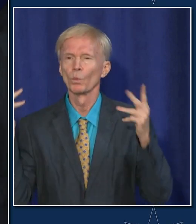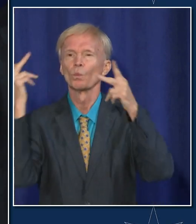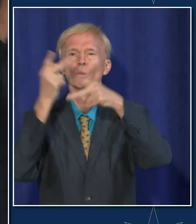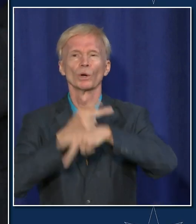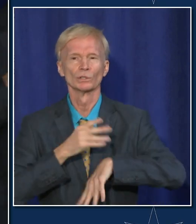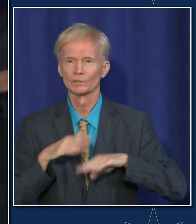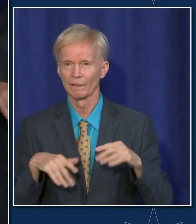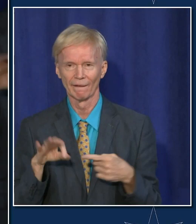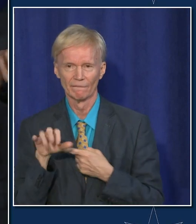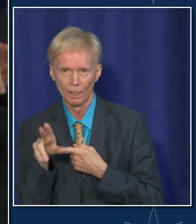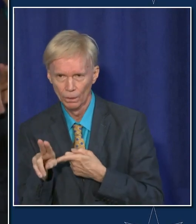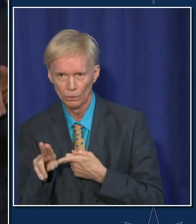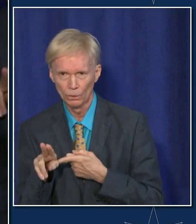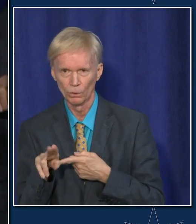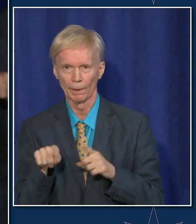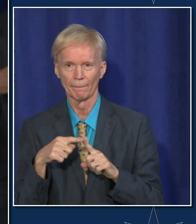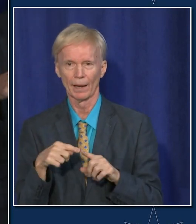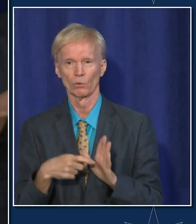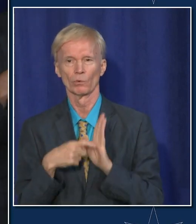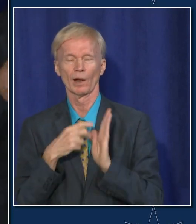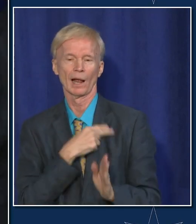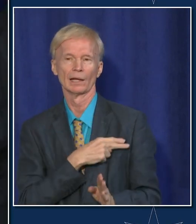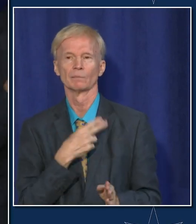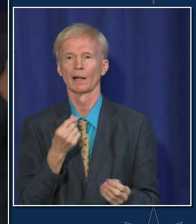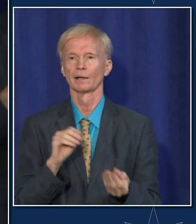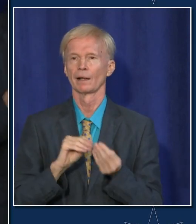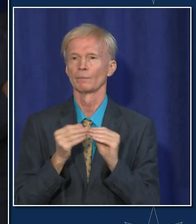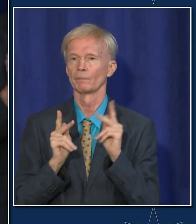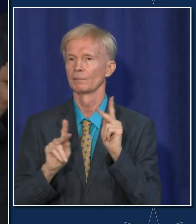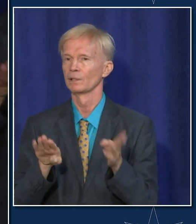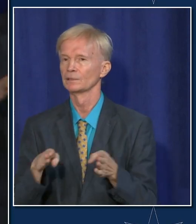than influenza in terms of hospitalizations, deaths, et cetera.